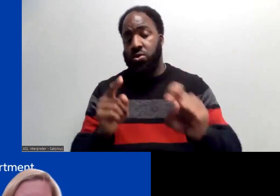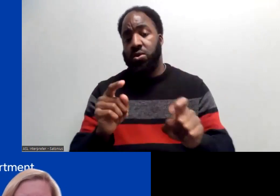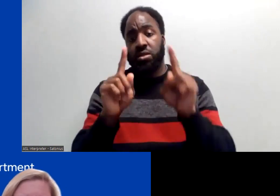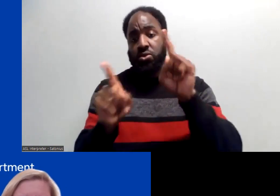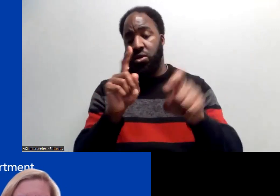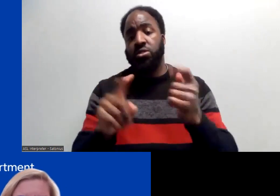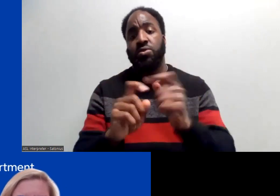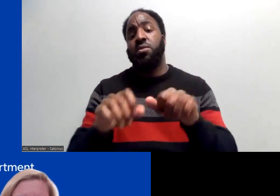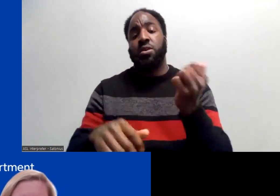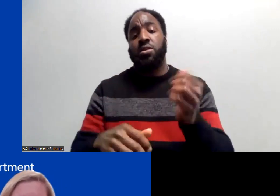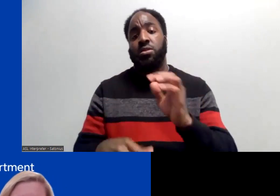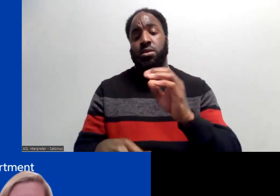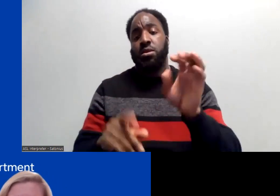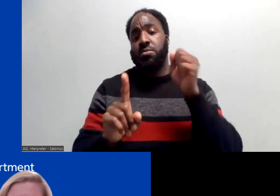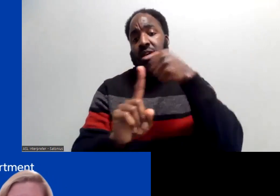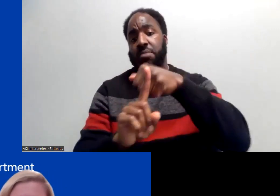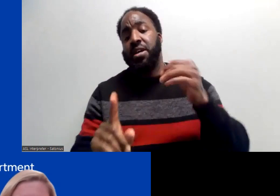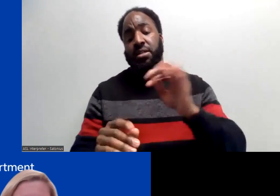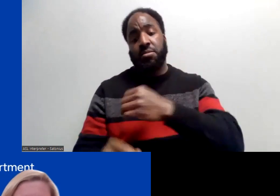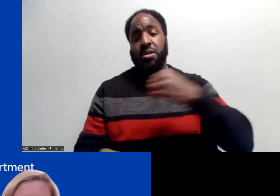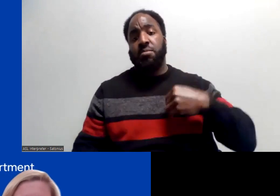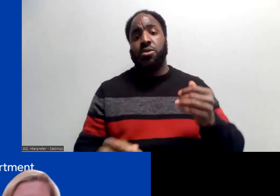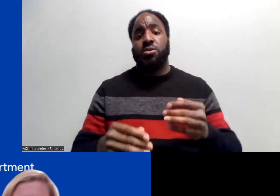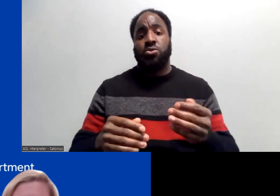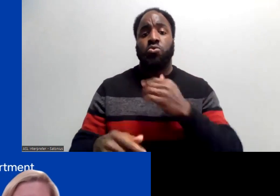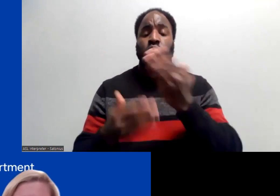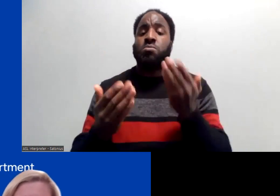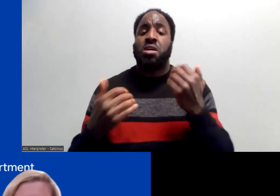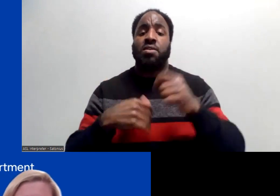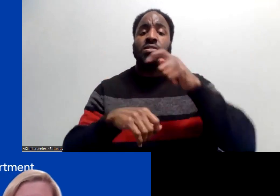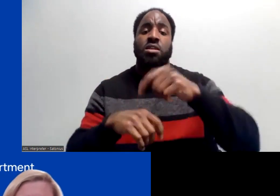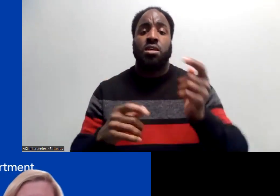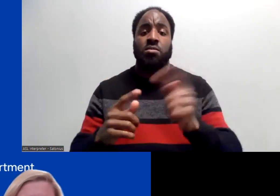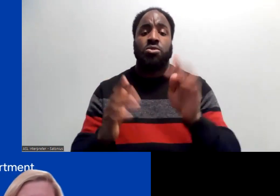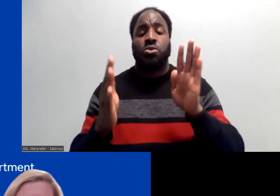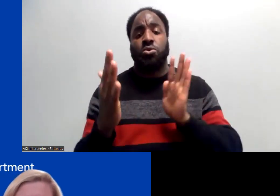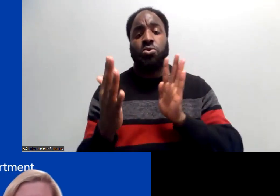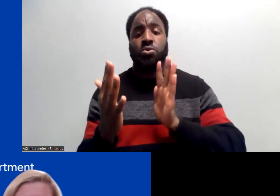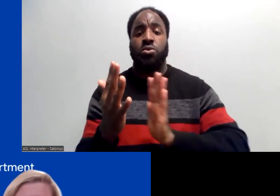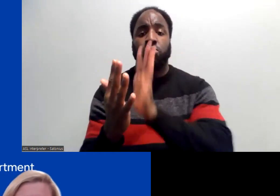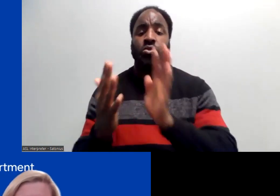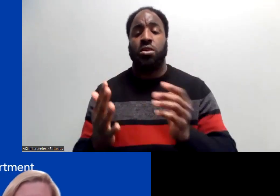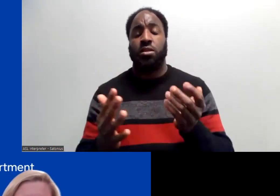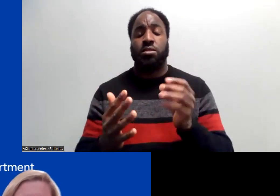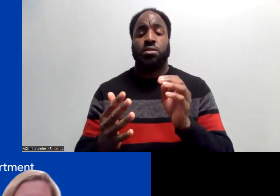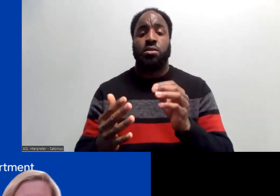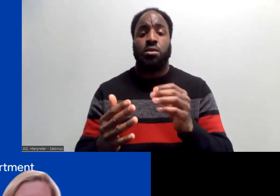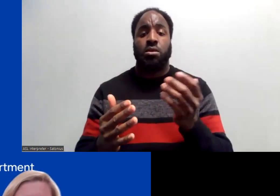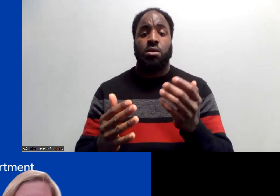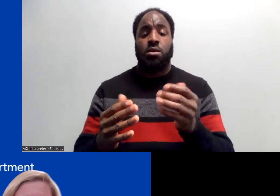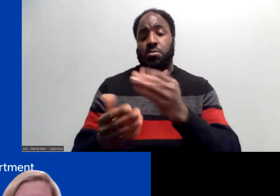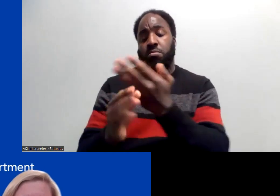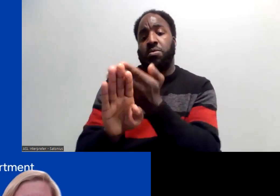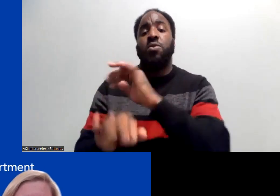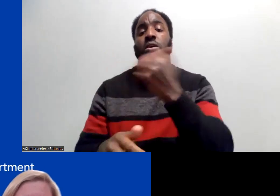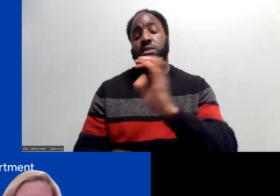committee members, there were two in the Q&A that we might have time to address before the assembly member joins us. I'm not seeing any others.